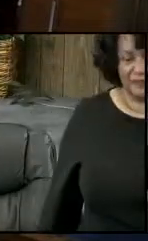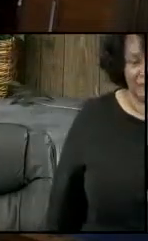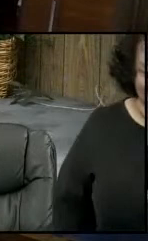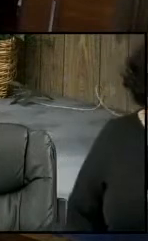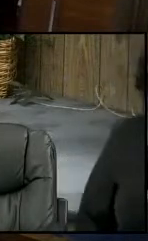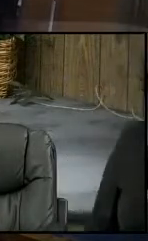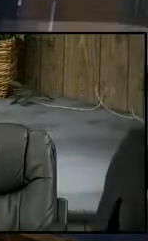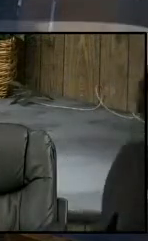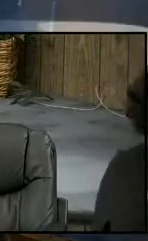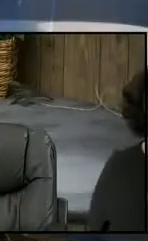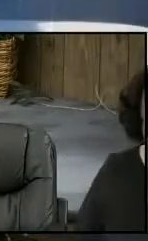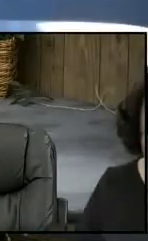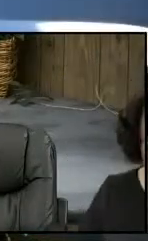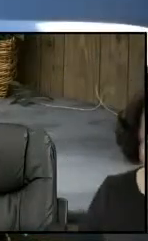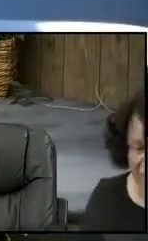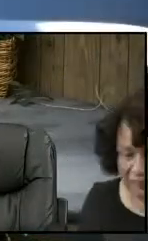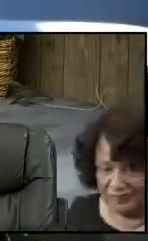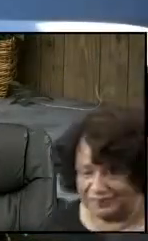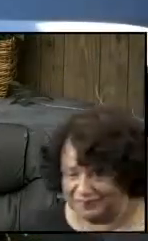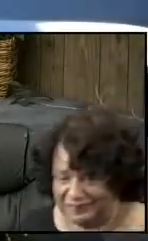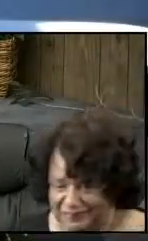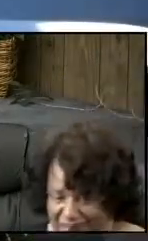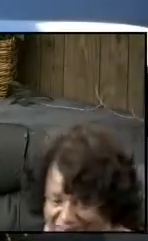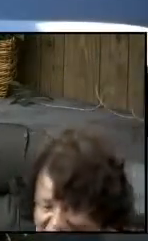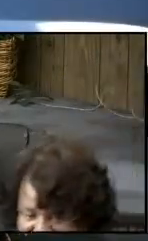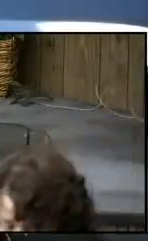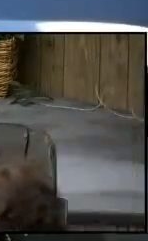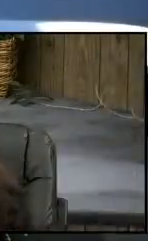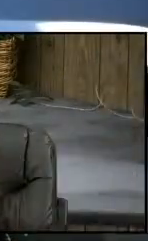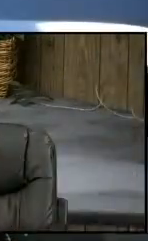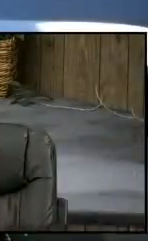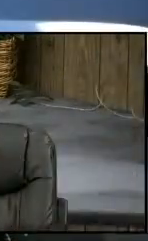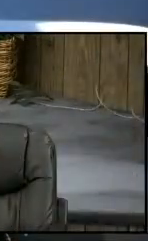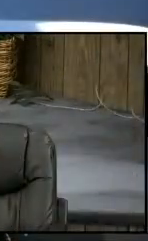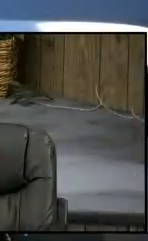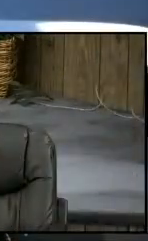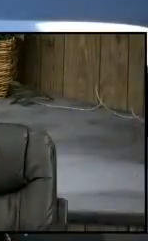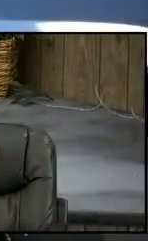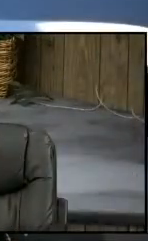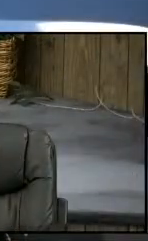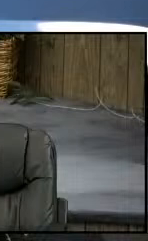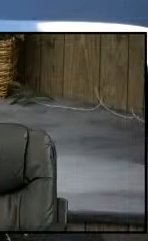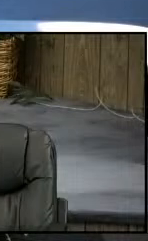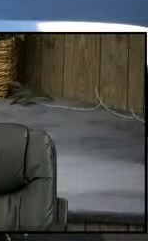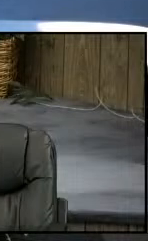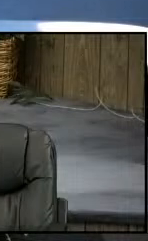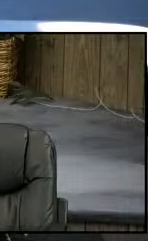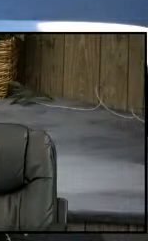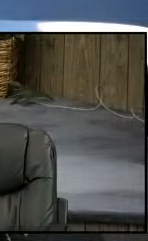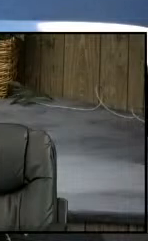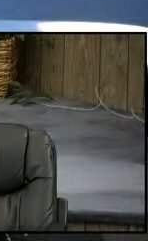Man, amen. Beautiful, beautiful. Can you give me a little bit more volume, brother?